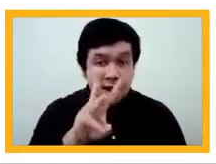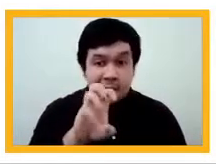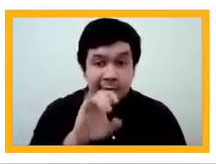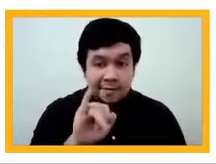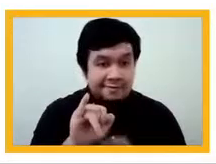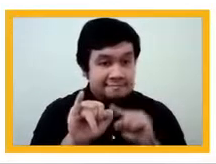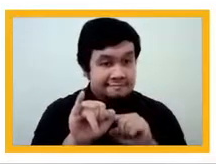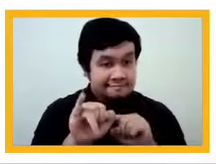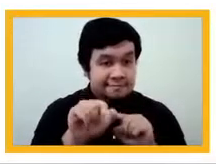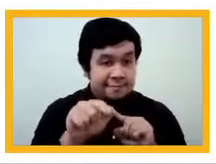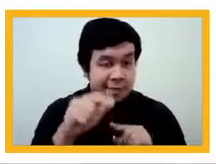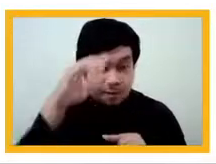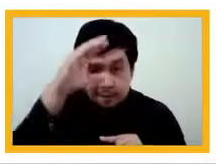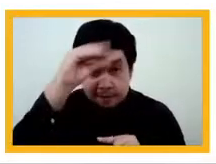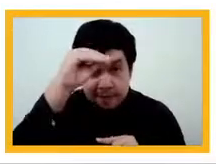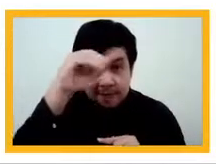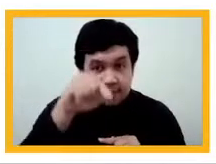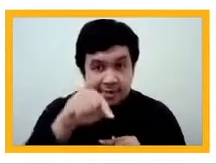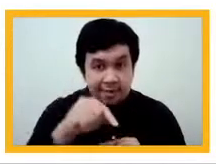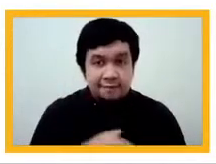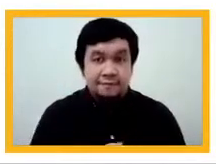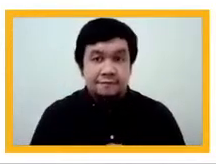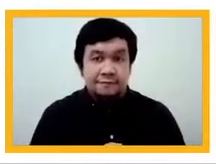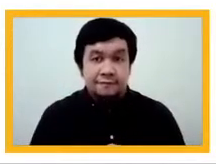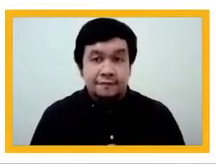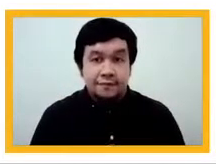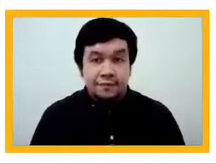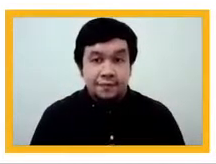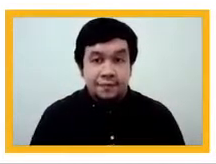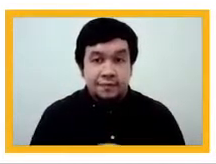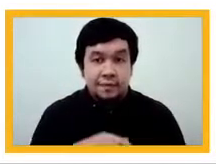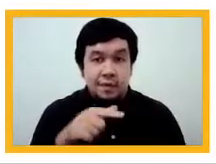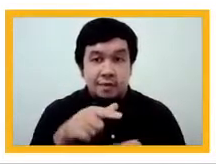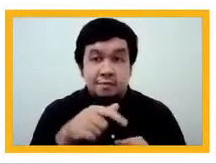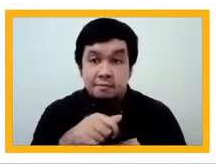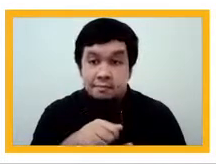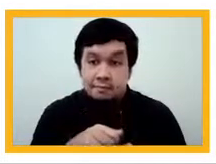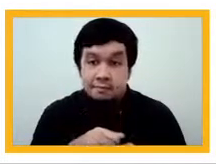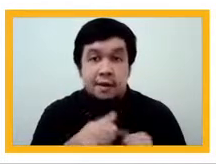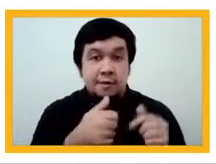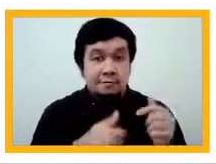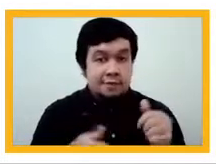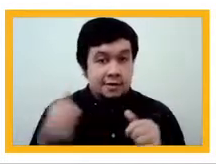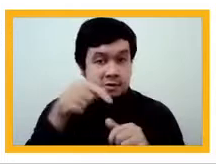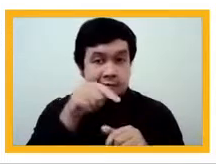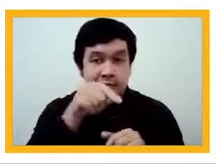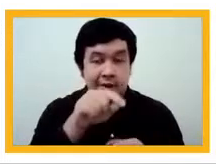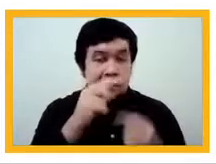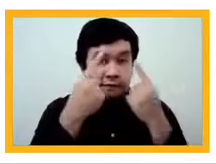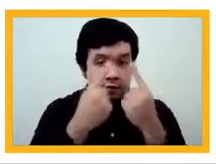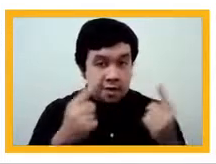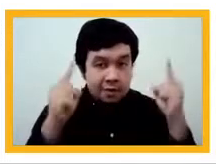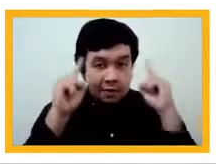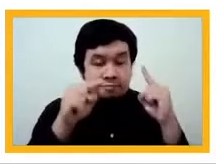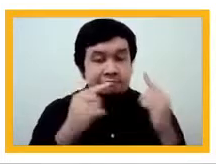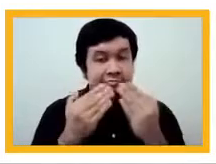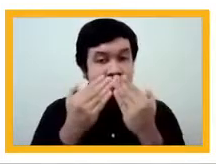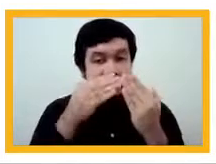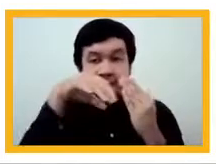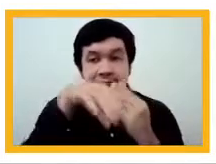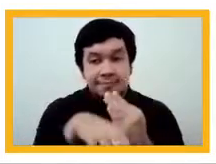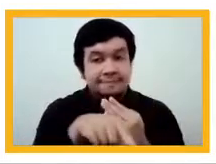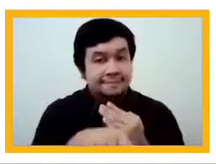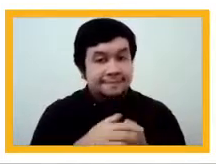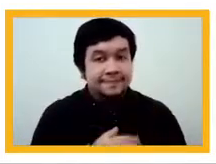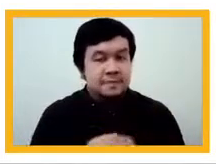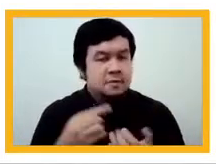the Peking University. And he will talk today about his work on